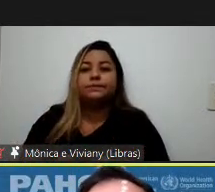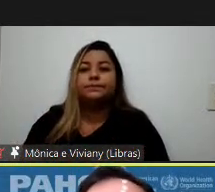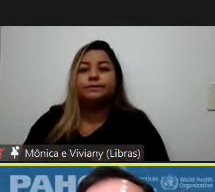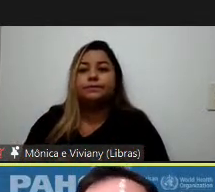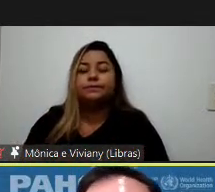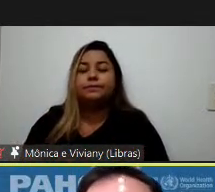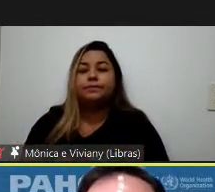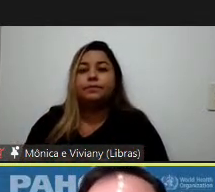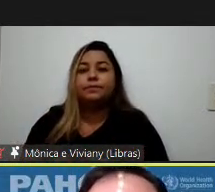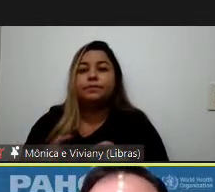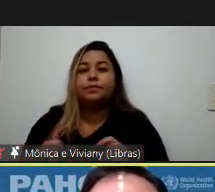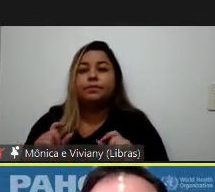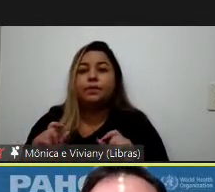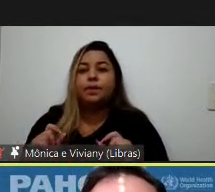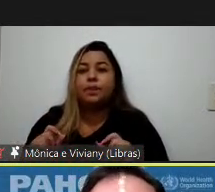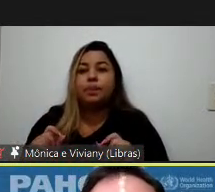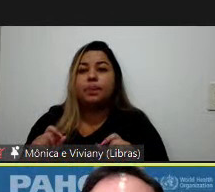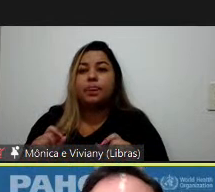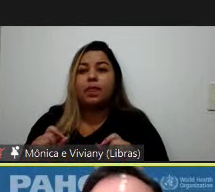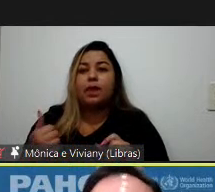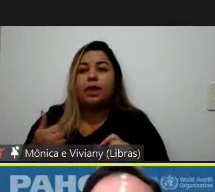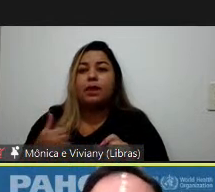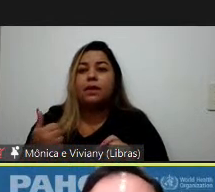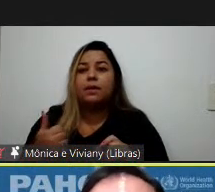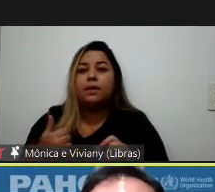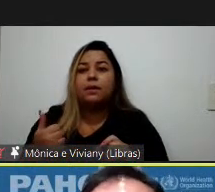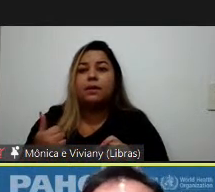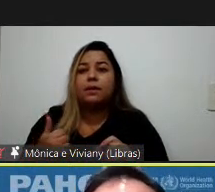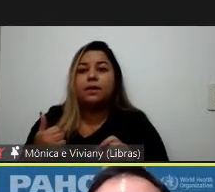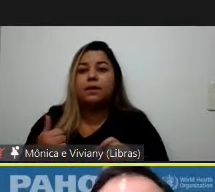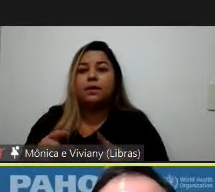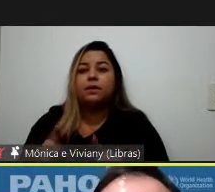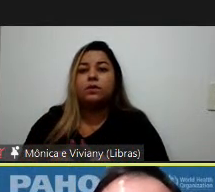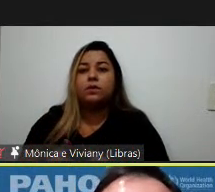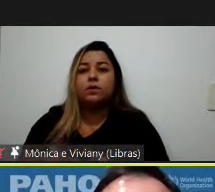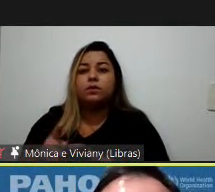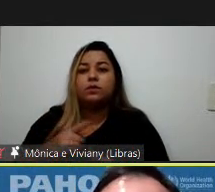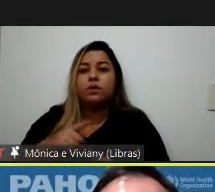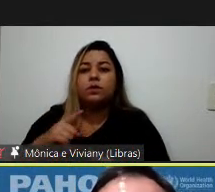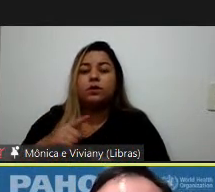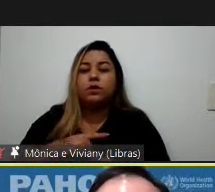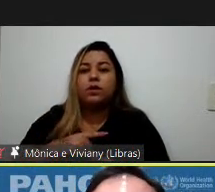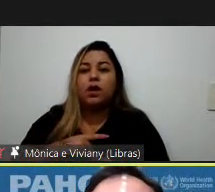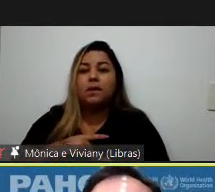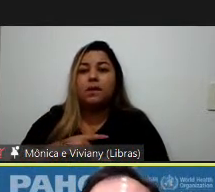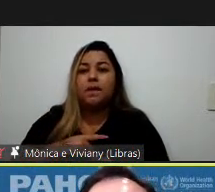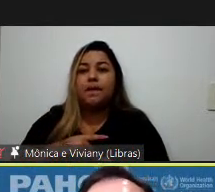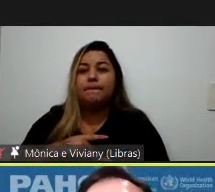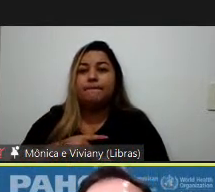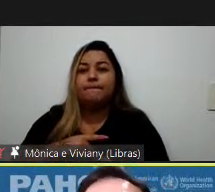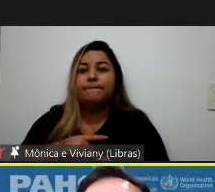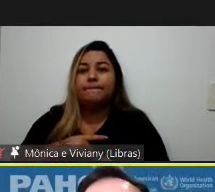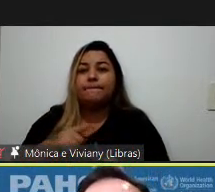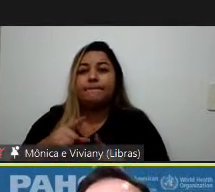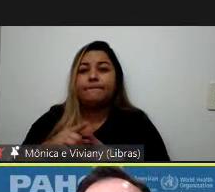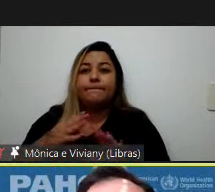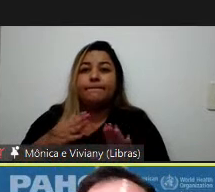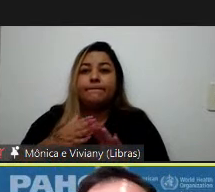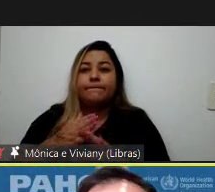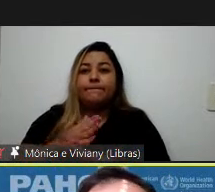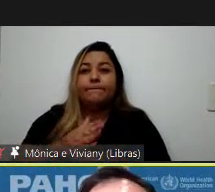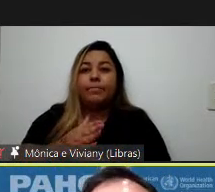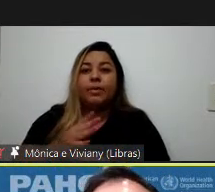action that walk in parallel and symbiotic way. The first one has to do with expanding access to